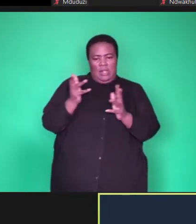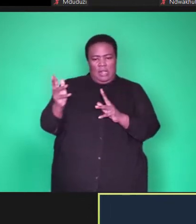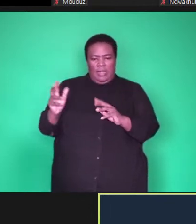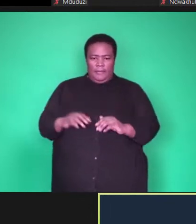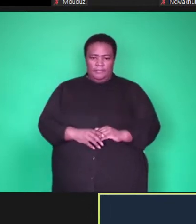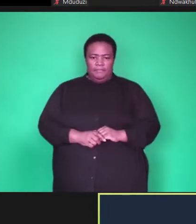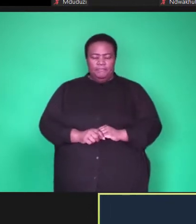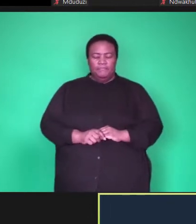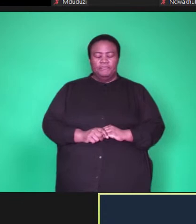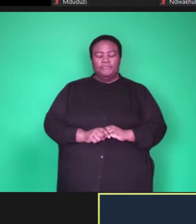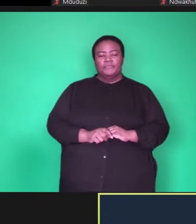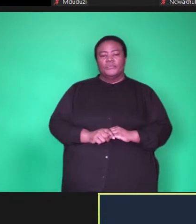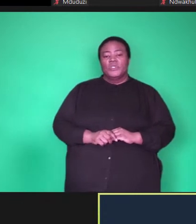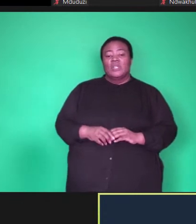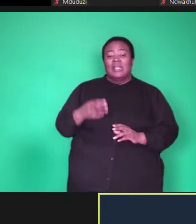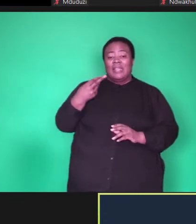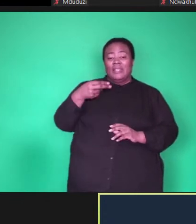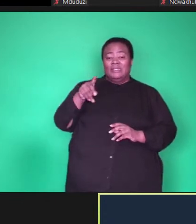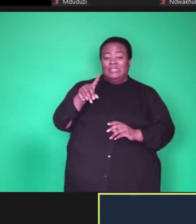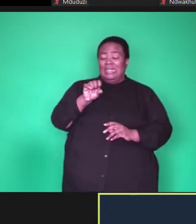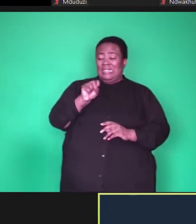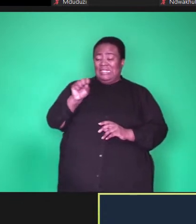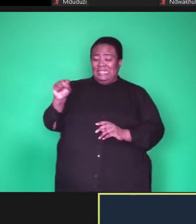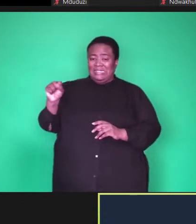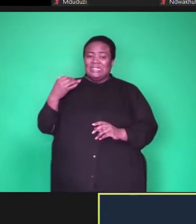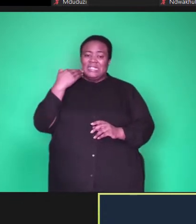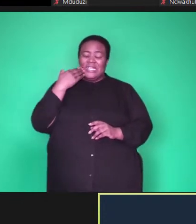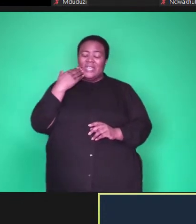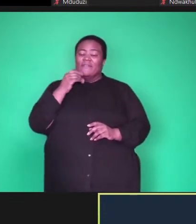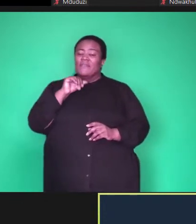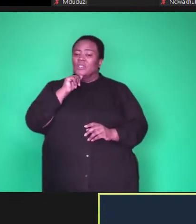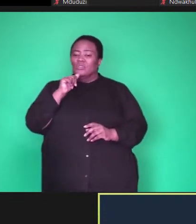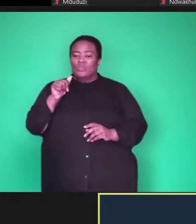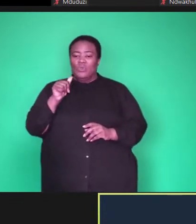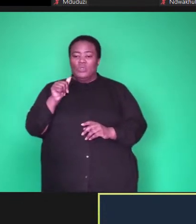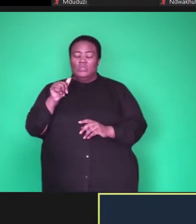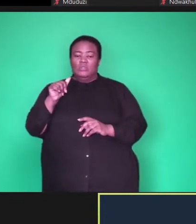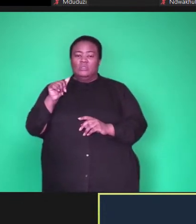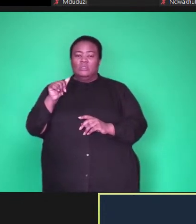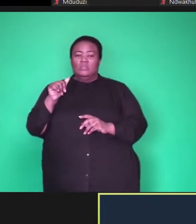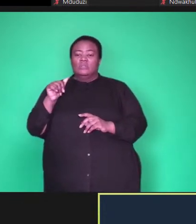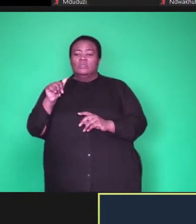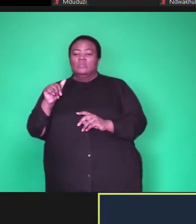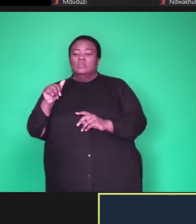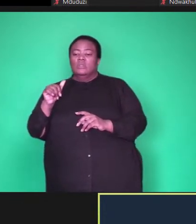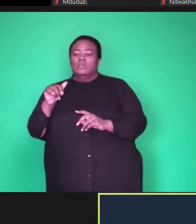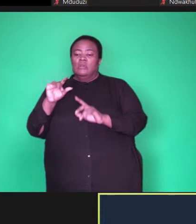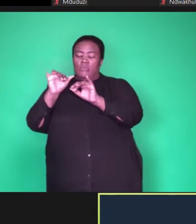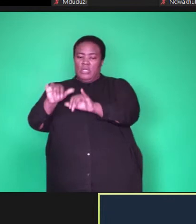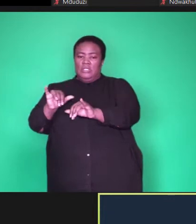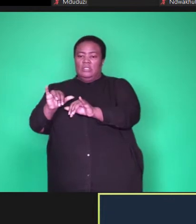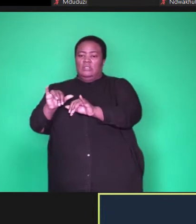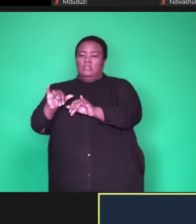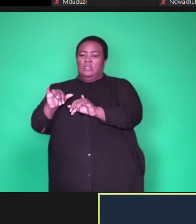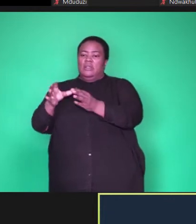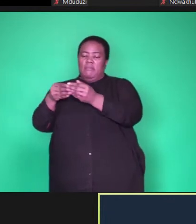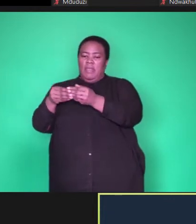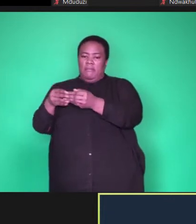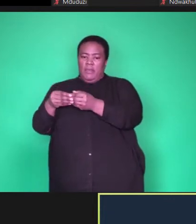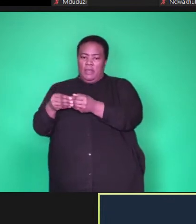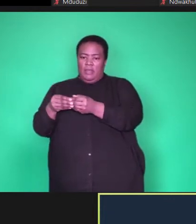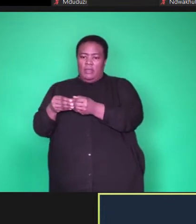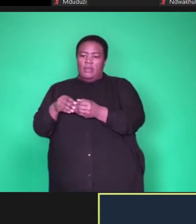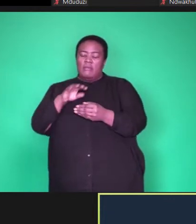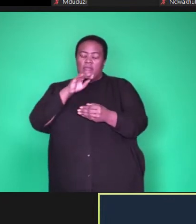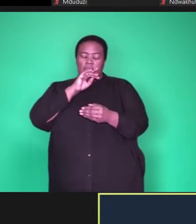In HDSS, if it's a non-resident household member, in other words, a de jure member of our population.